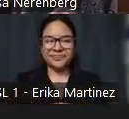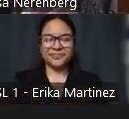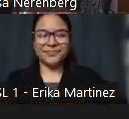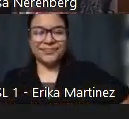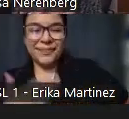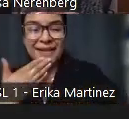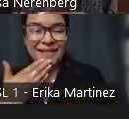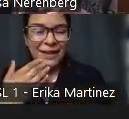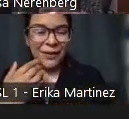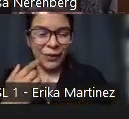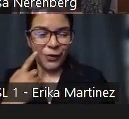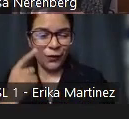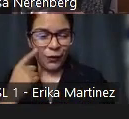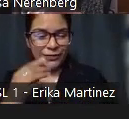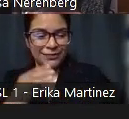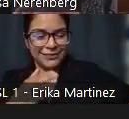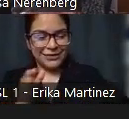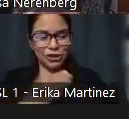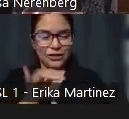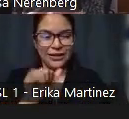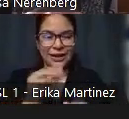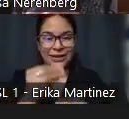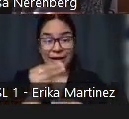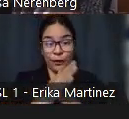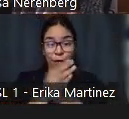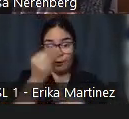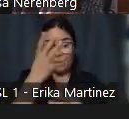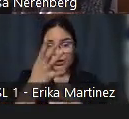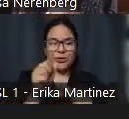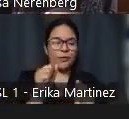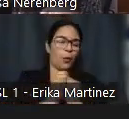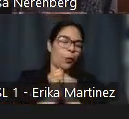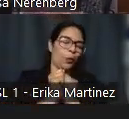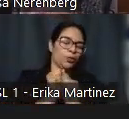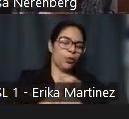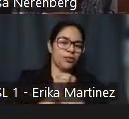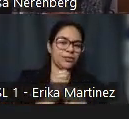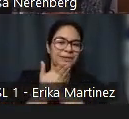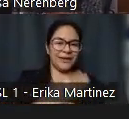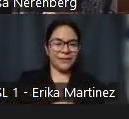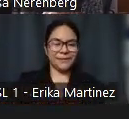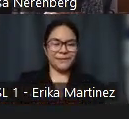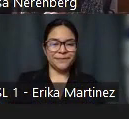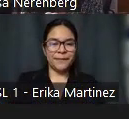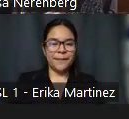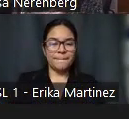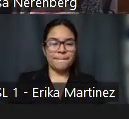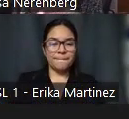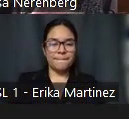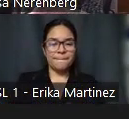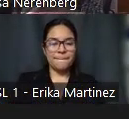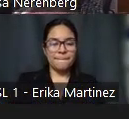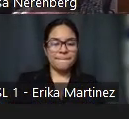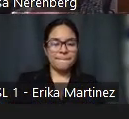so much for being here. We worked closely together for many years and have just been so delighted by how Cal OES has been